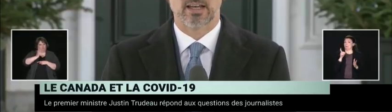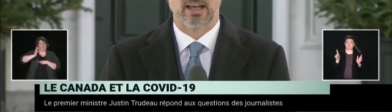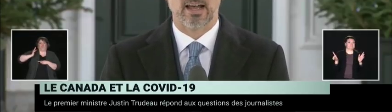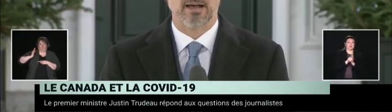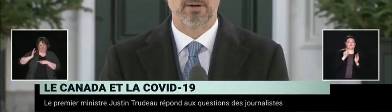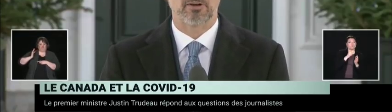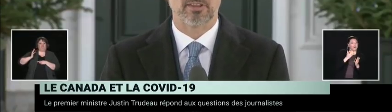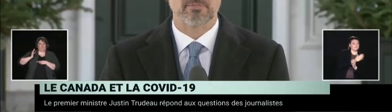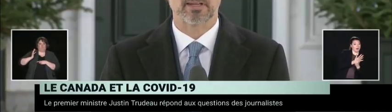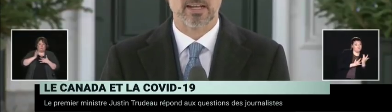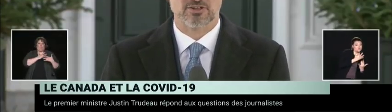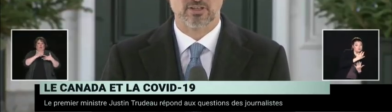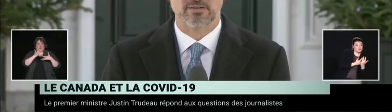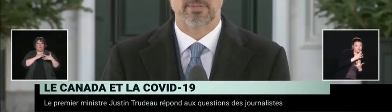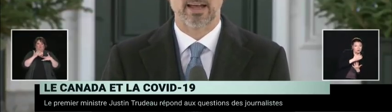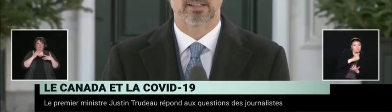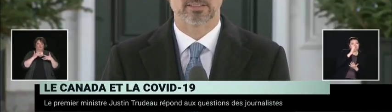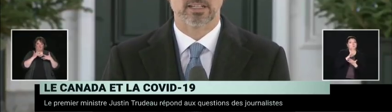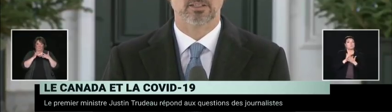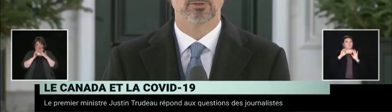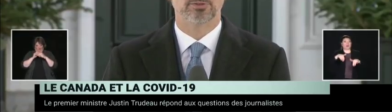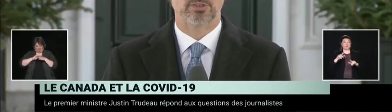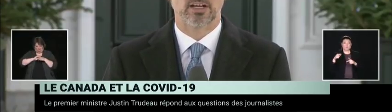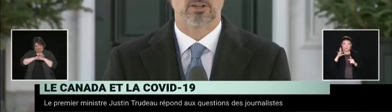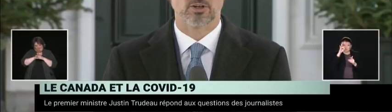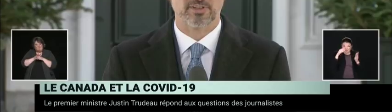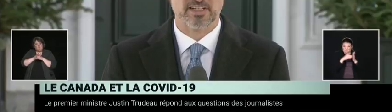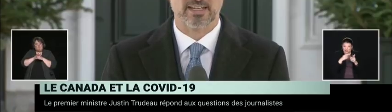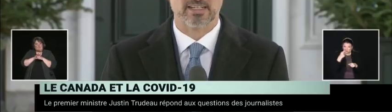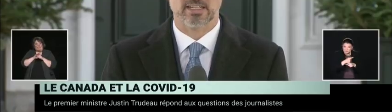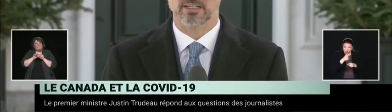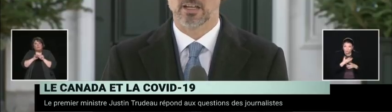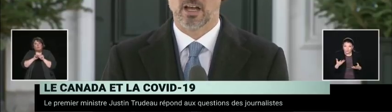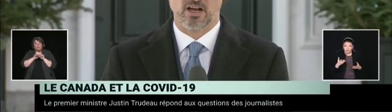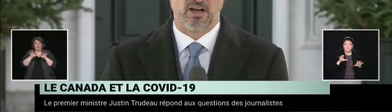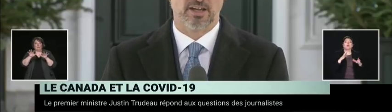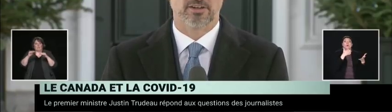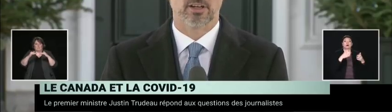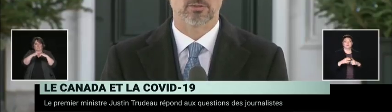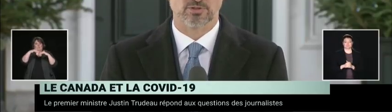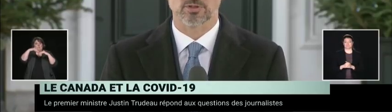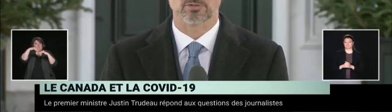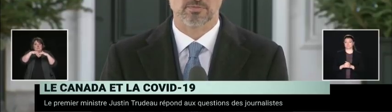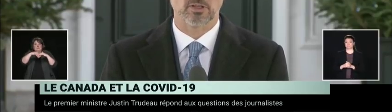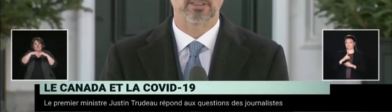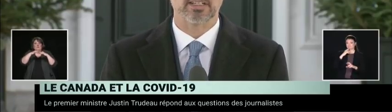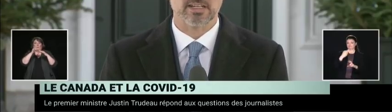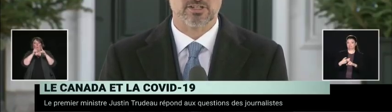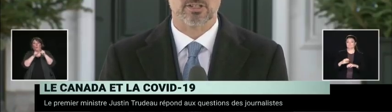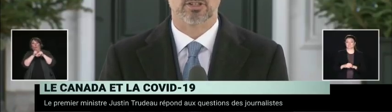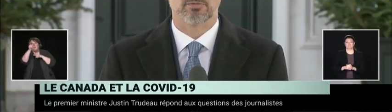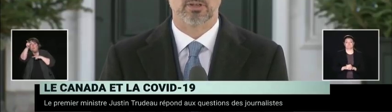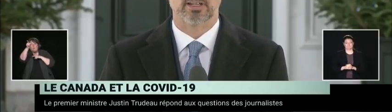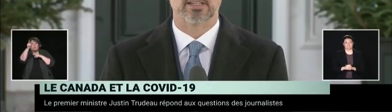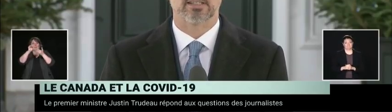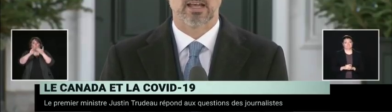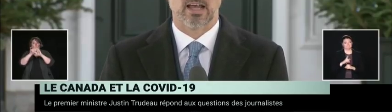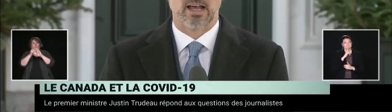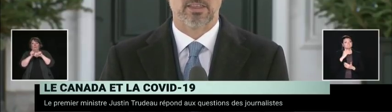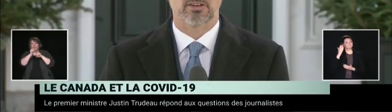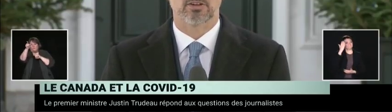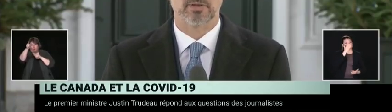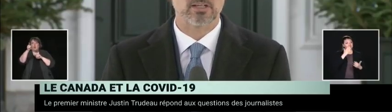concerned about the potential impact of COVID-19 on rural, remote, Indigenous